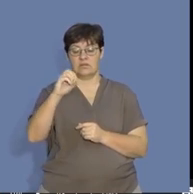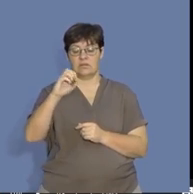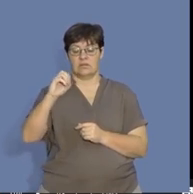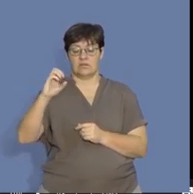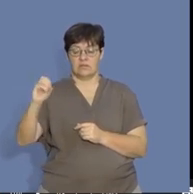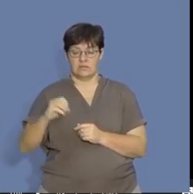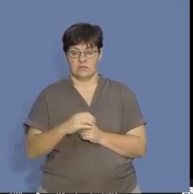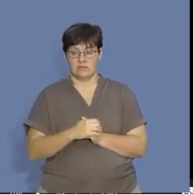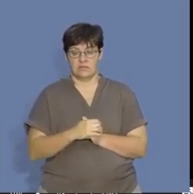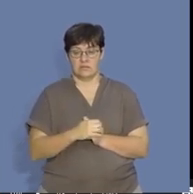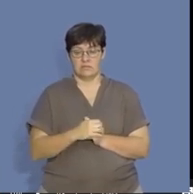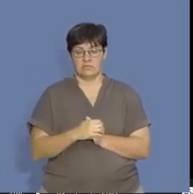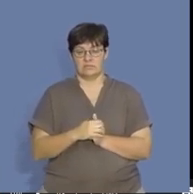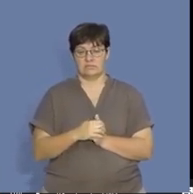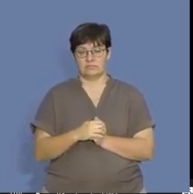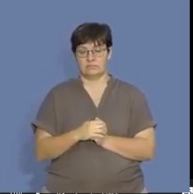1,300,000.